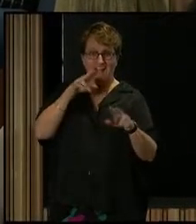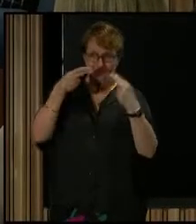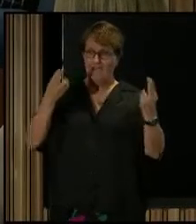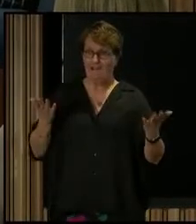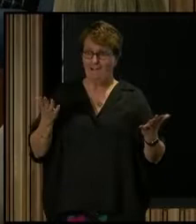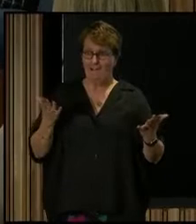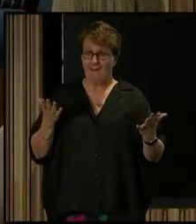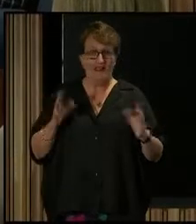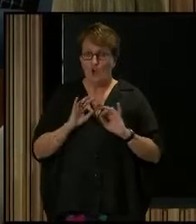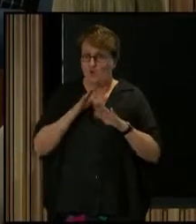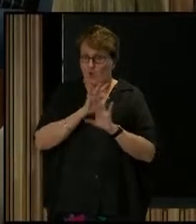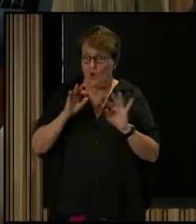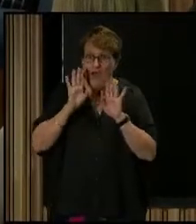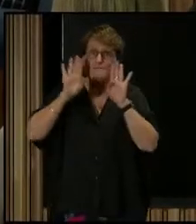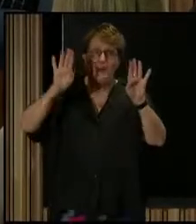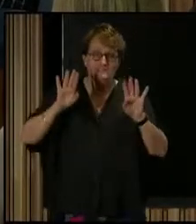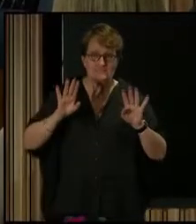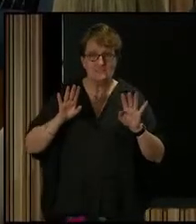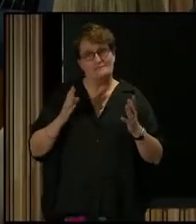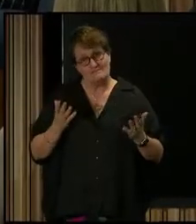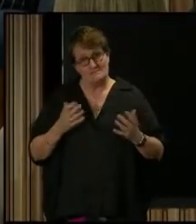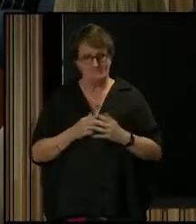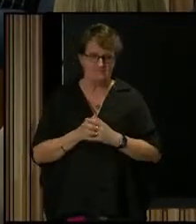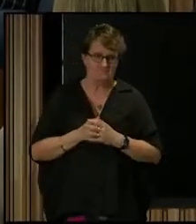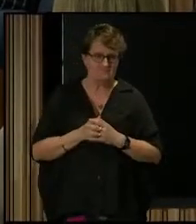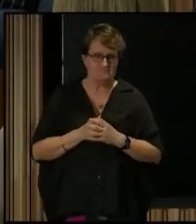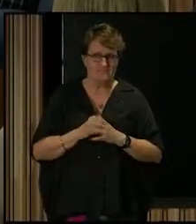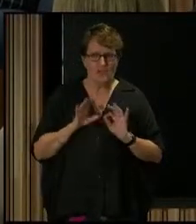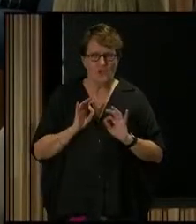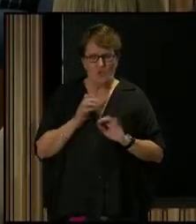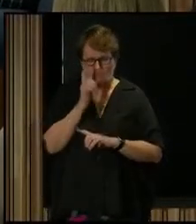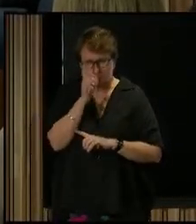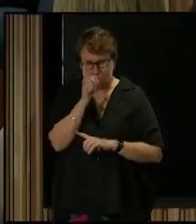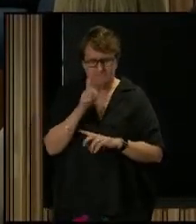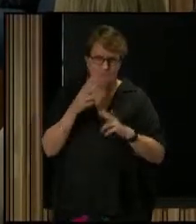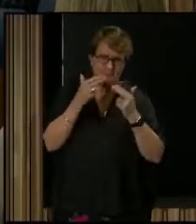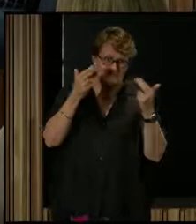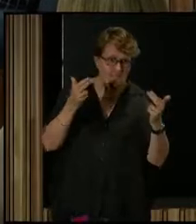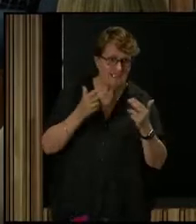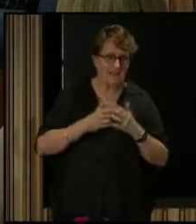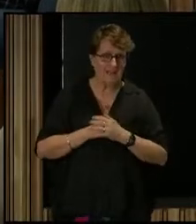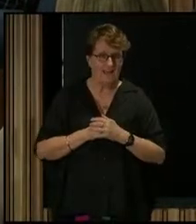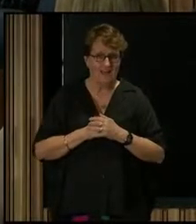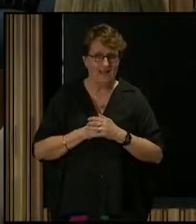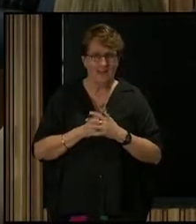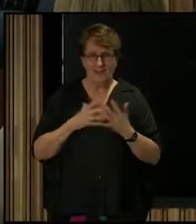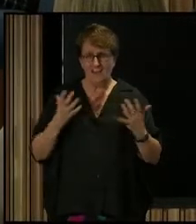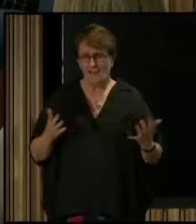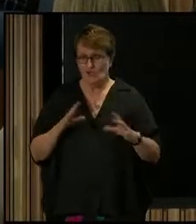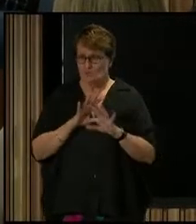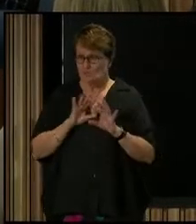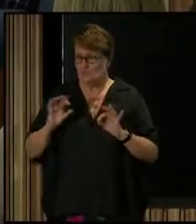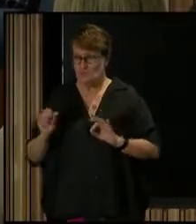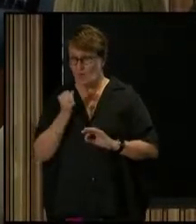I mean, it might not be amazing. For instance, you know, you've been threatened with singing so many times. I mean, so you don't have